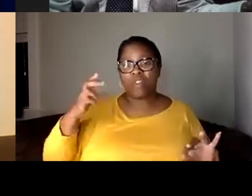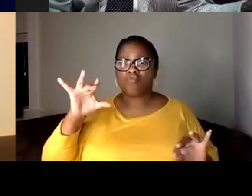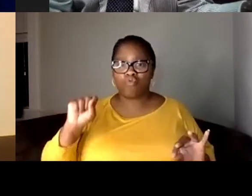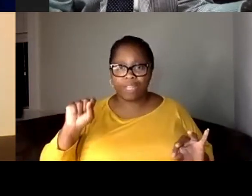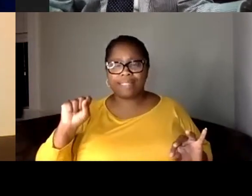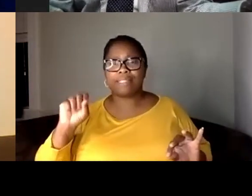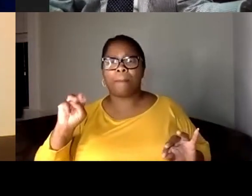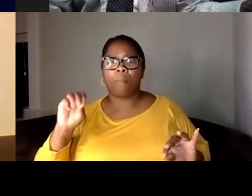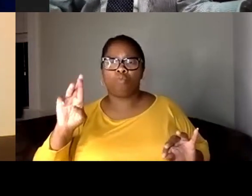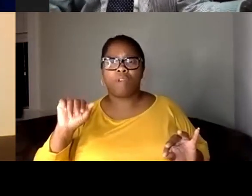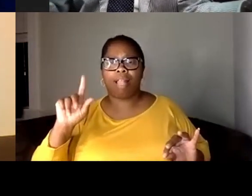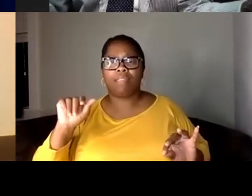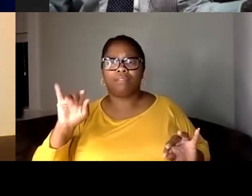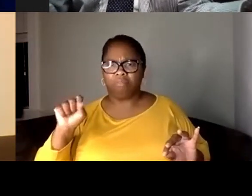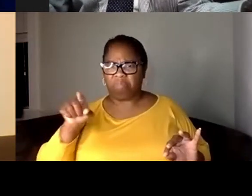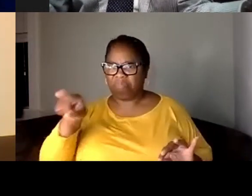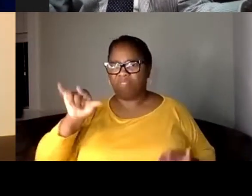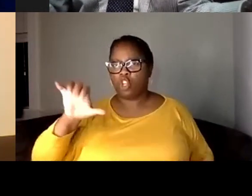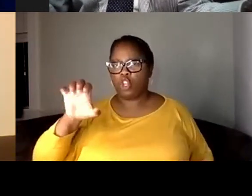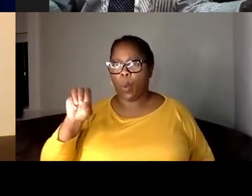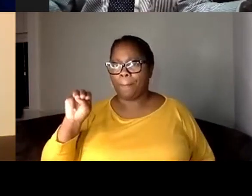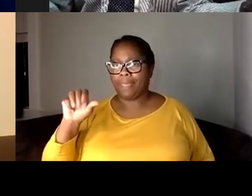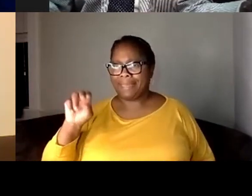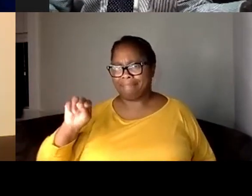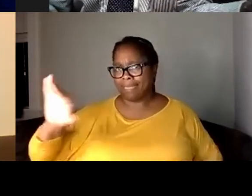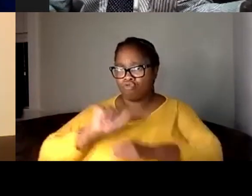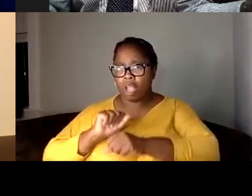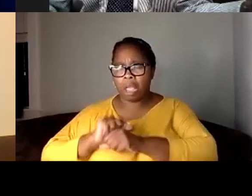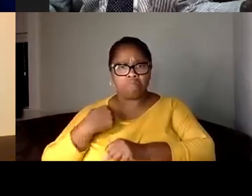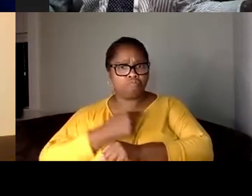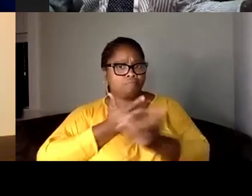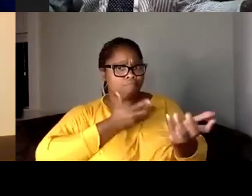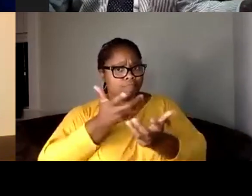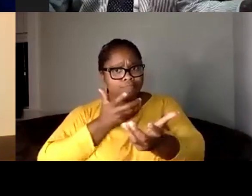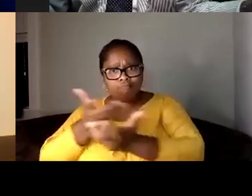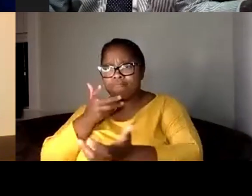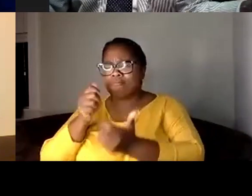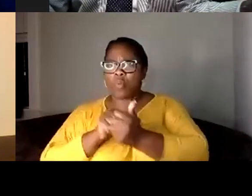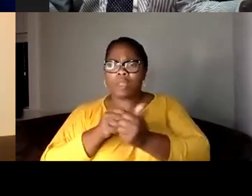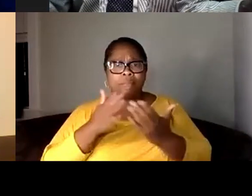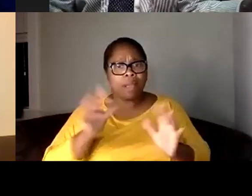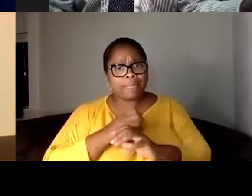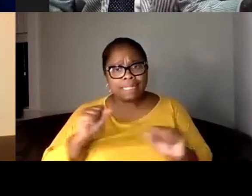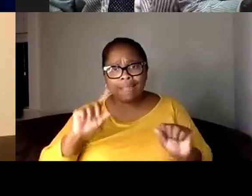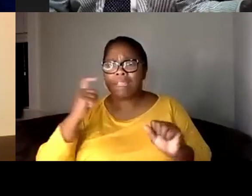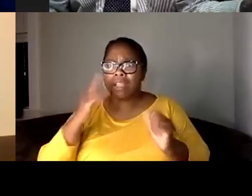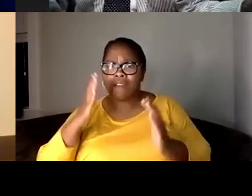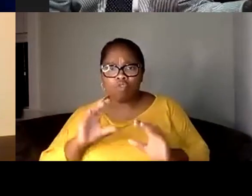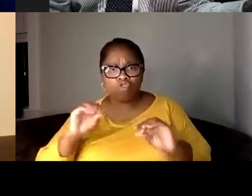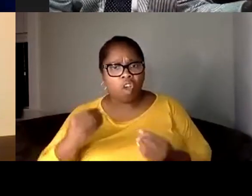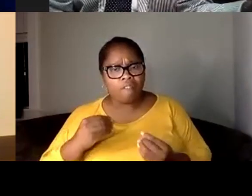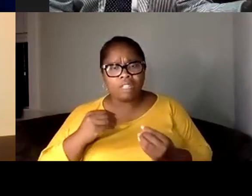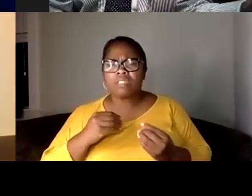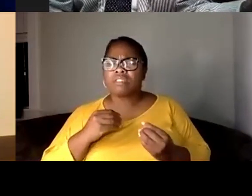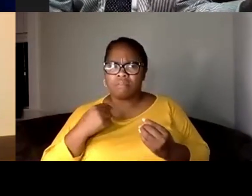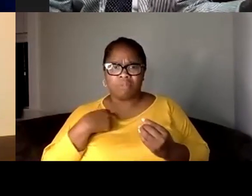being in direct communication with both the Assembly, Public Safety Chair and that committee, as well as the governor's office. We've even been